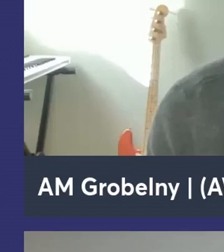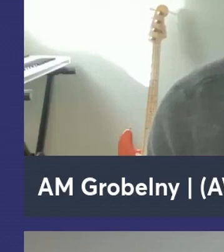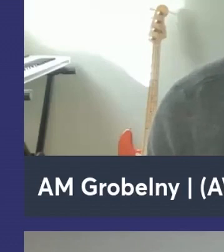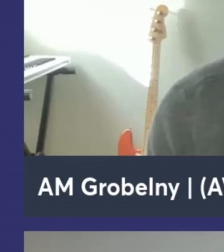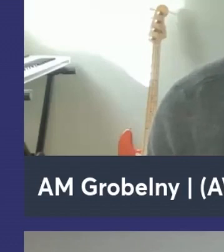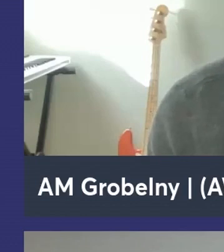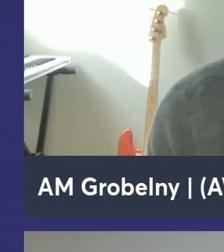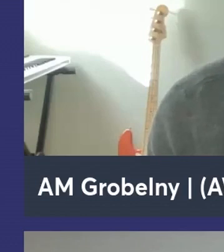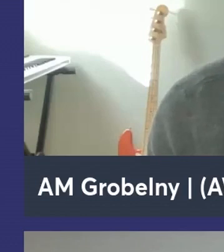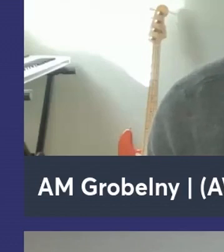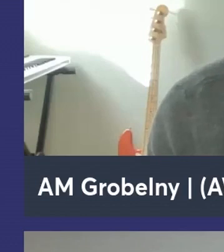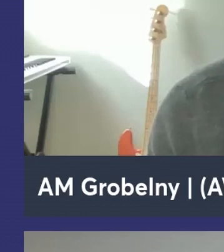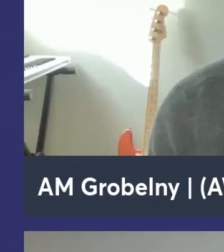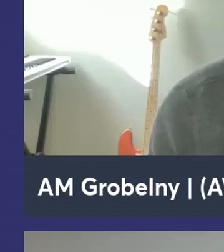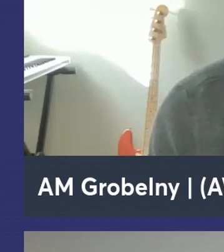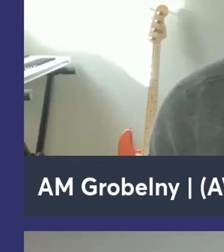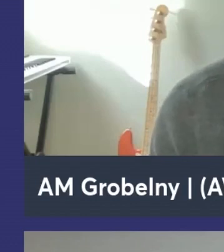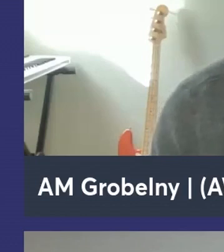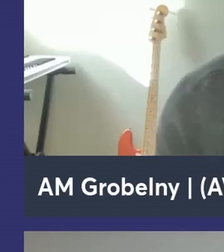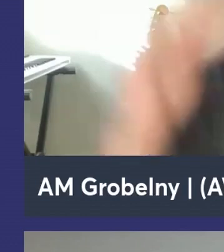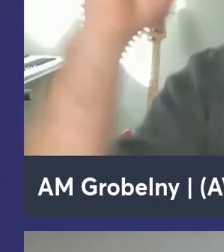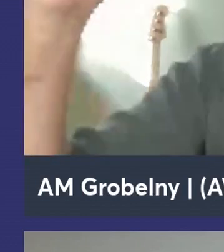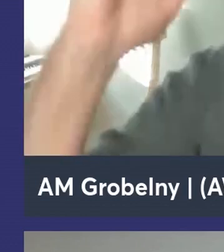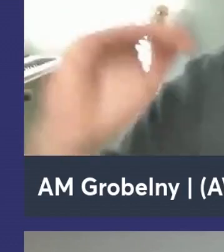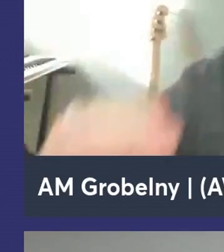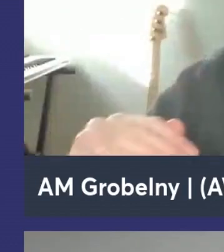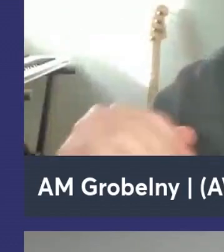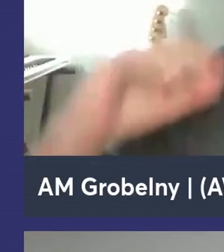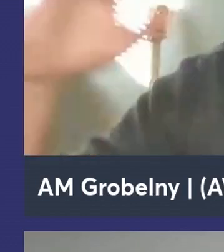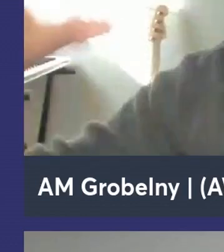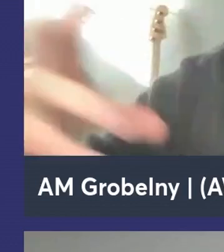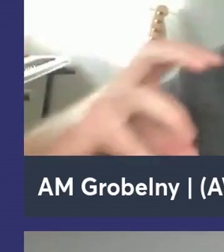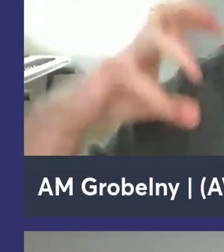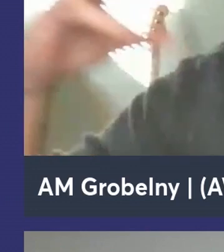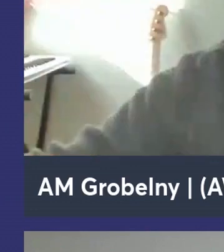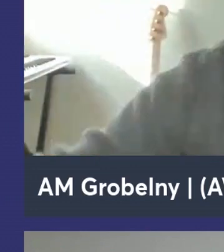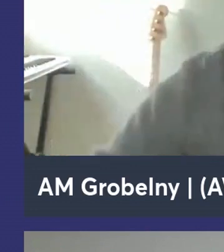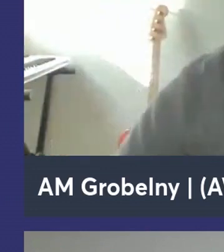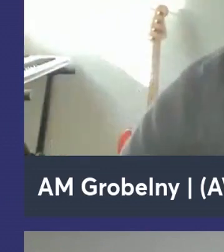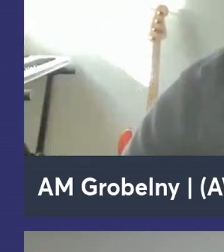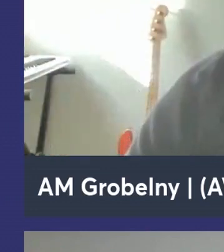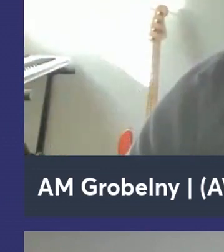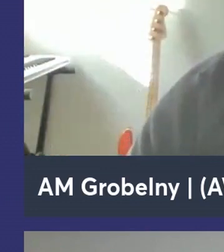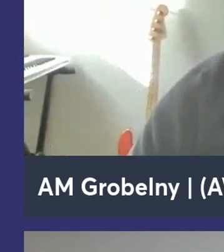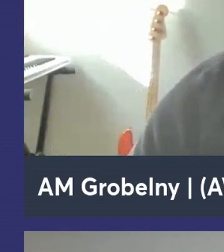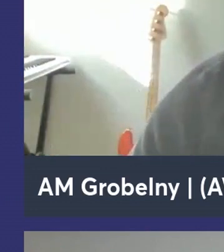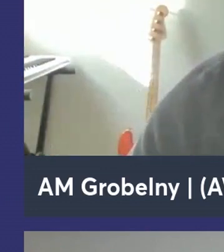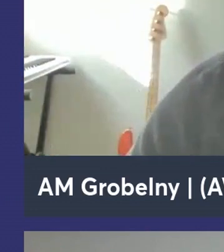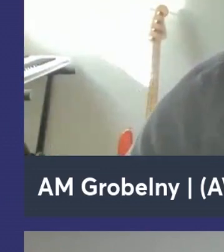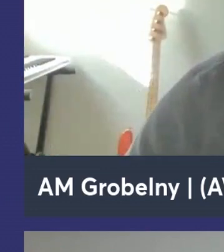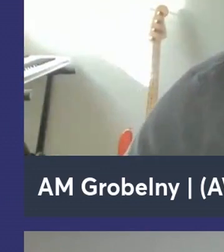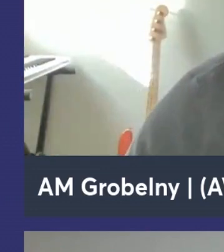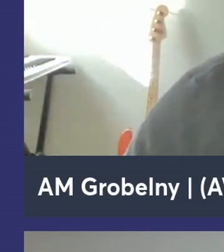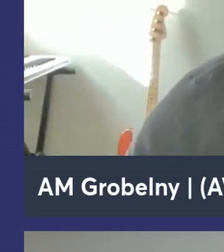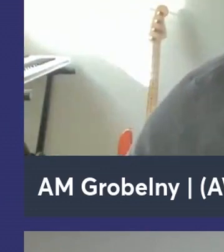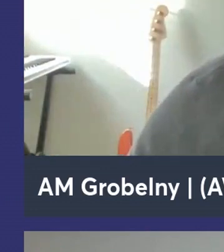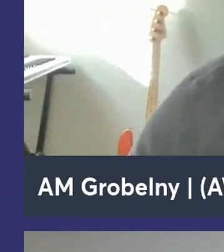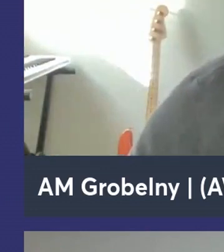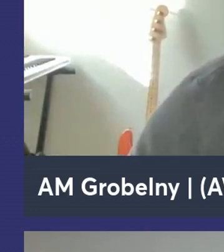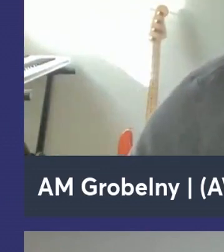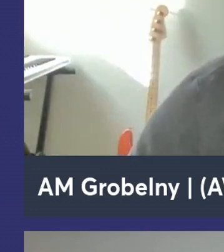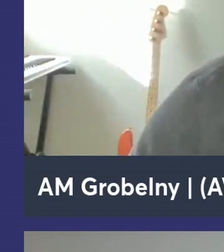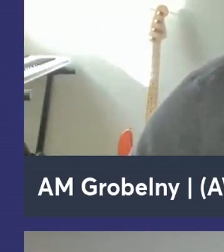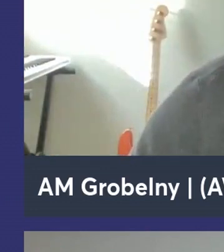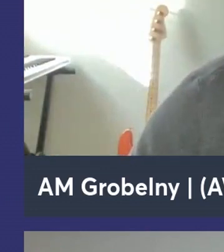going to generate a lot of different experiments. But when you are building those experiments, what actually are